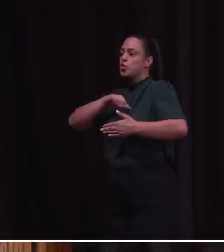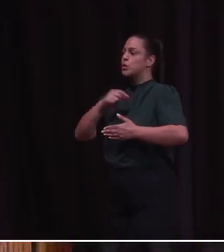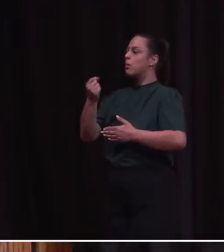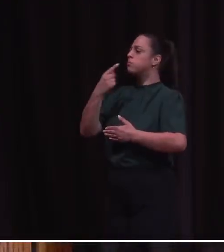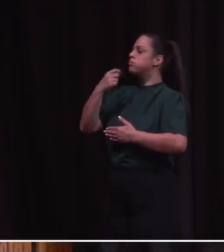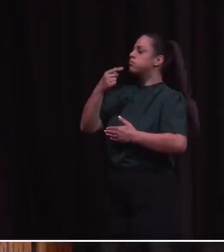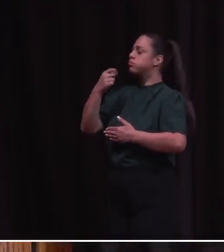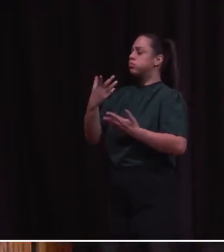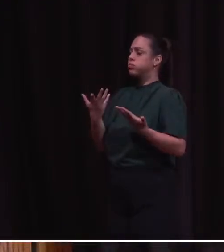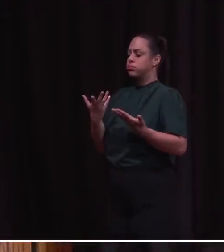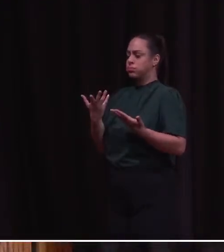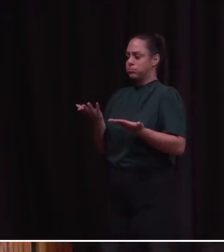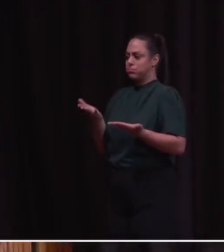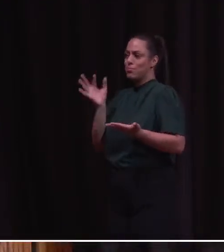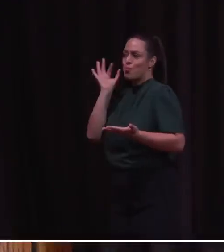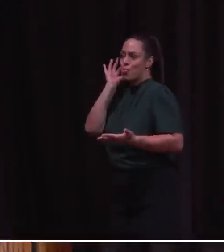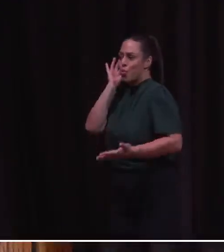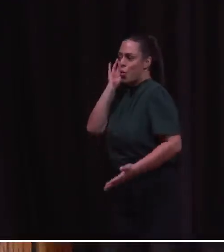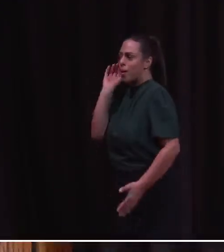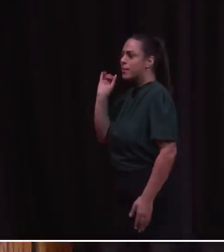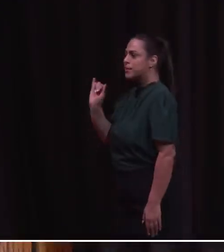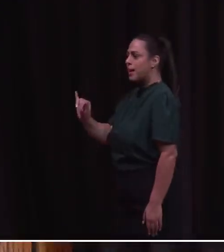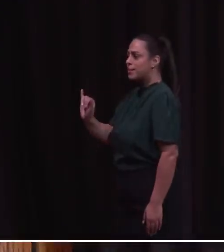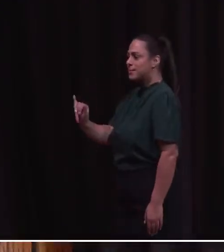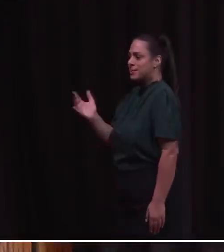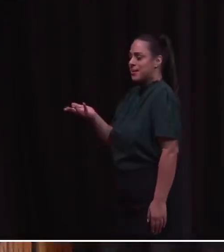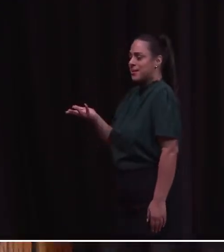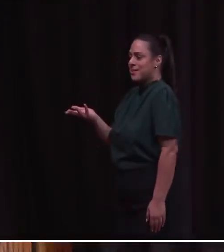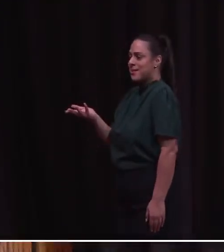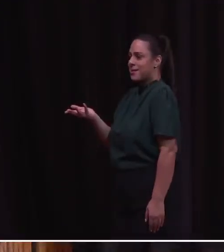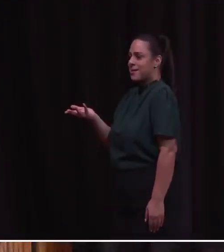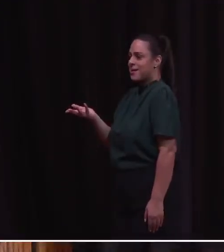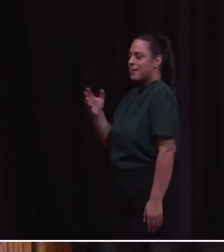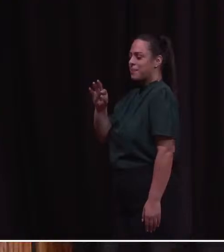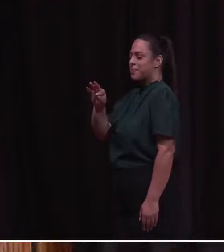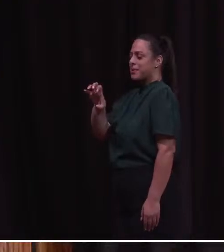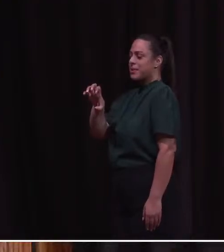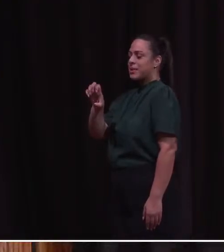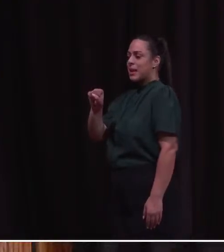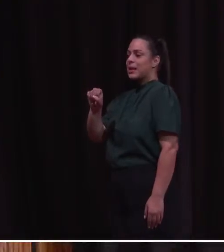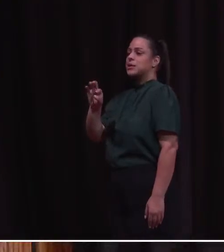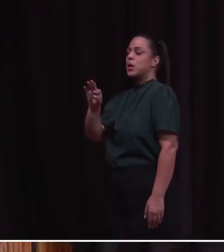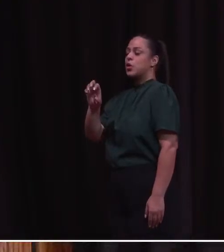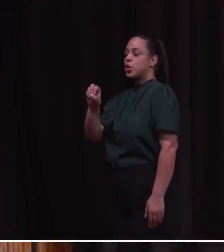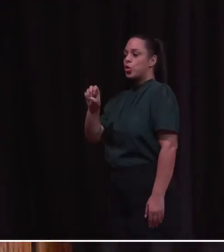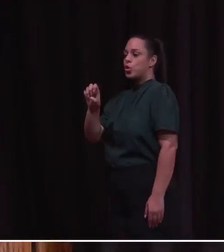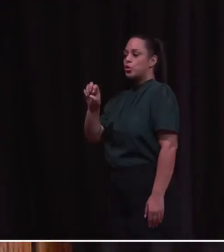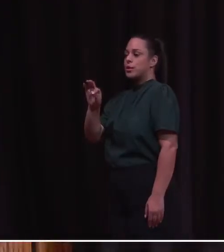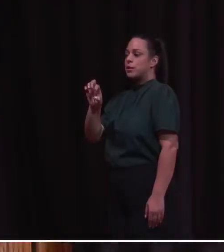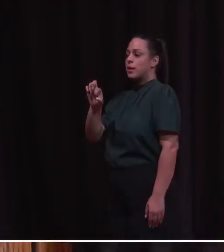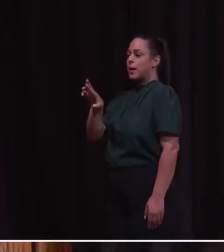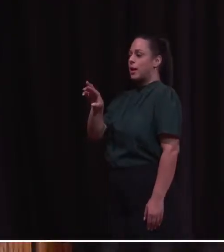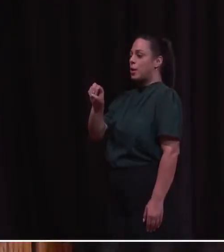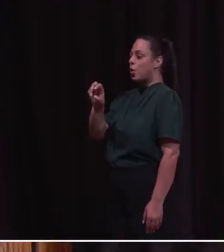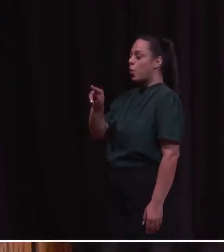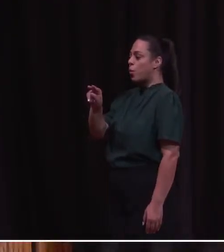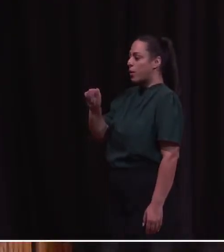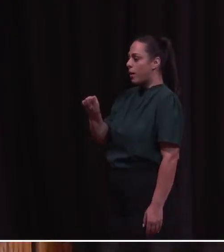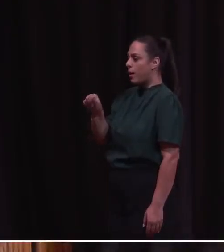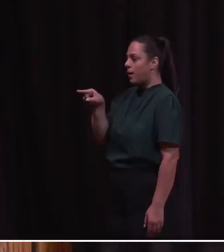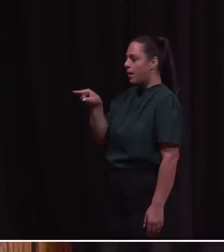African women's testosterone level doesn't conform to what? The one in Manhattan or in